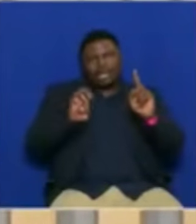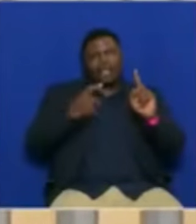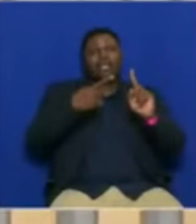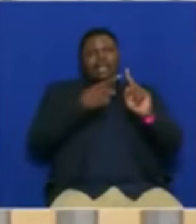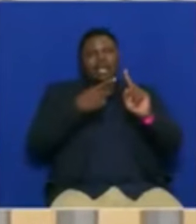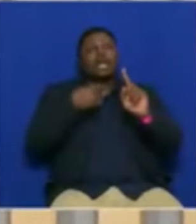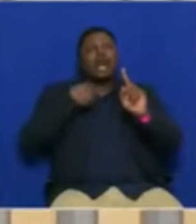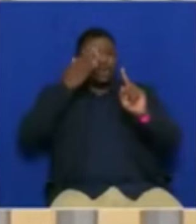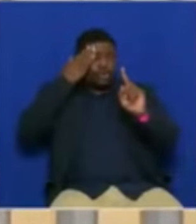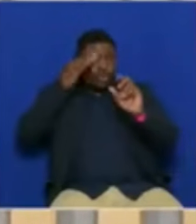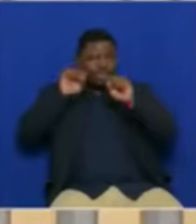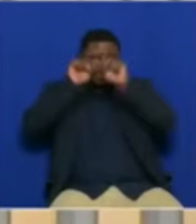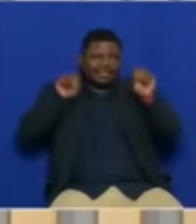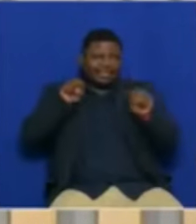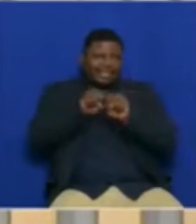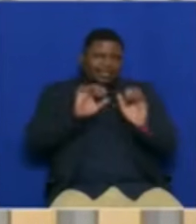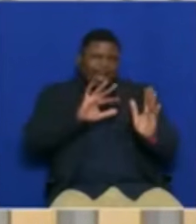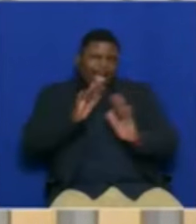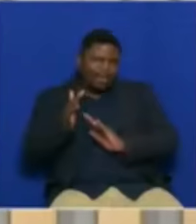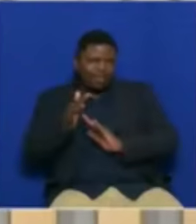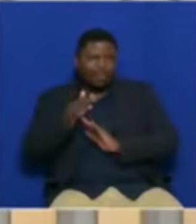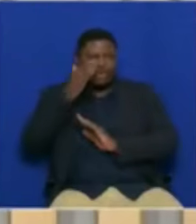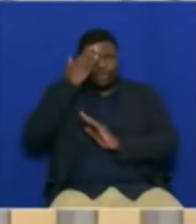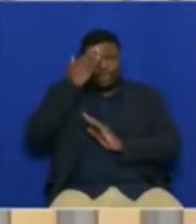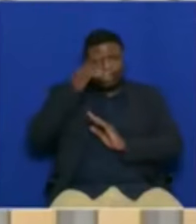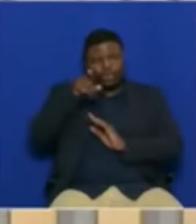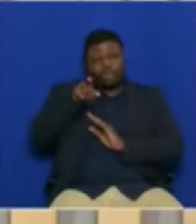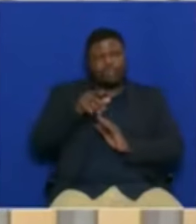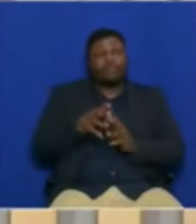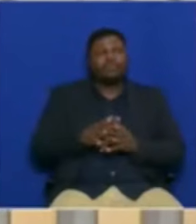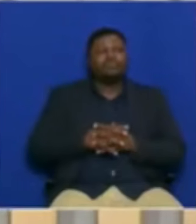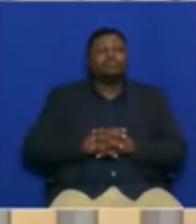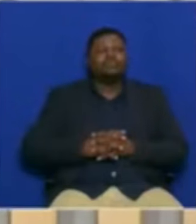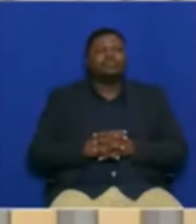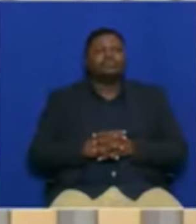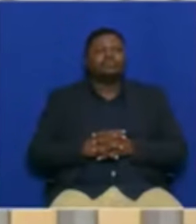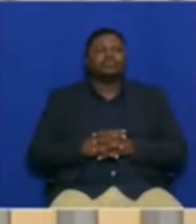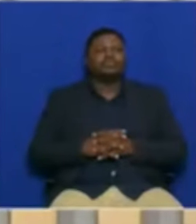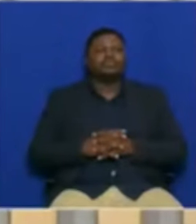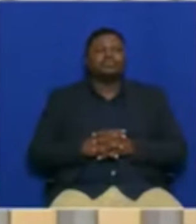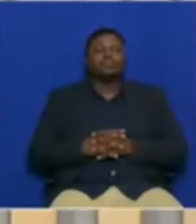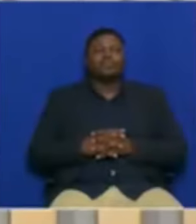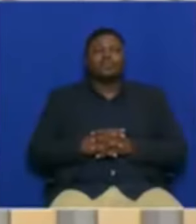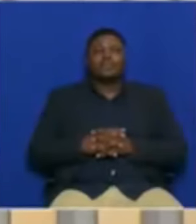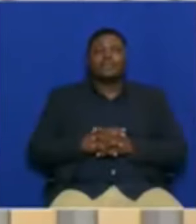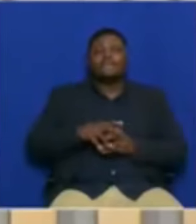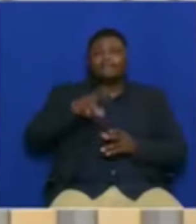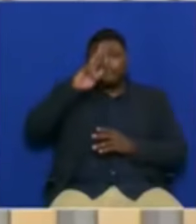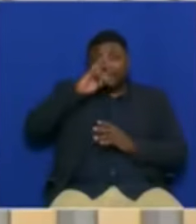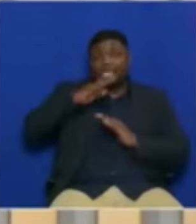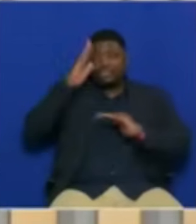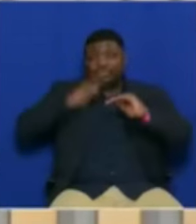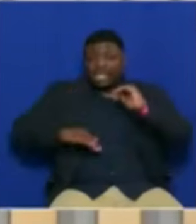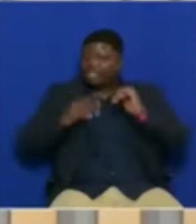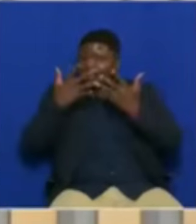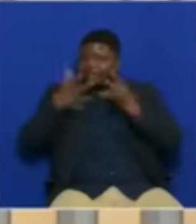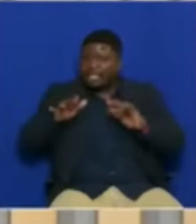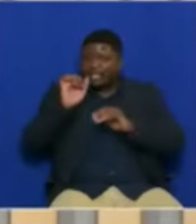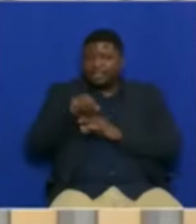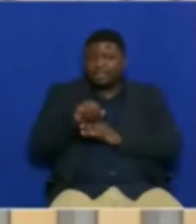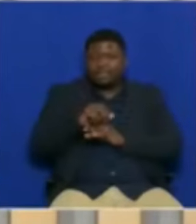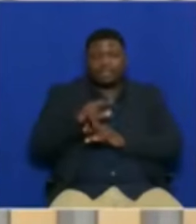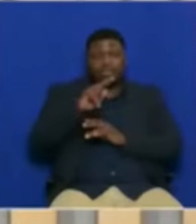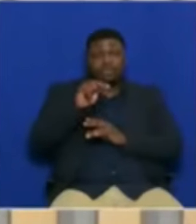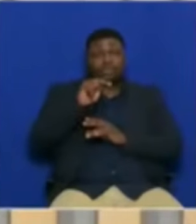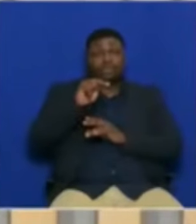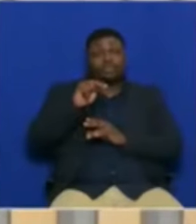With this. You have one of your charges, the charge against Ngube is on this